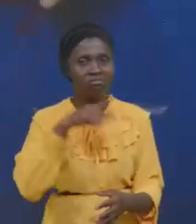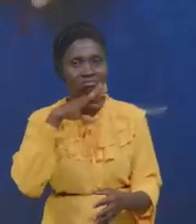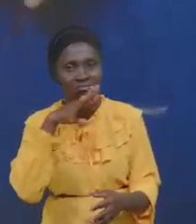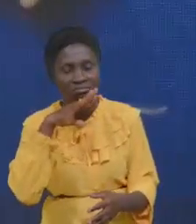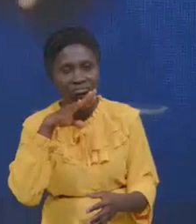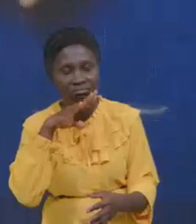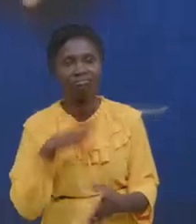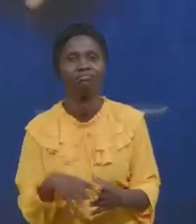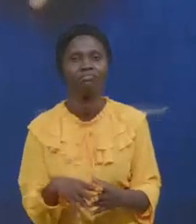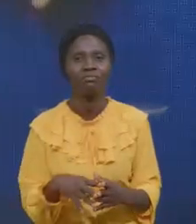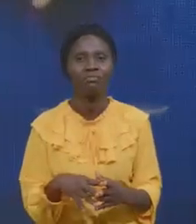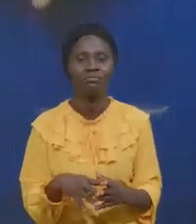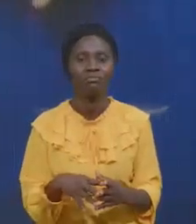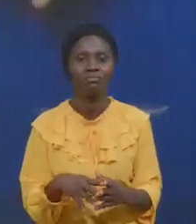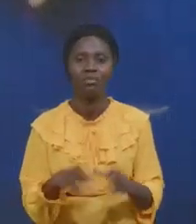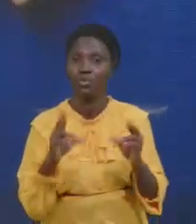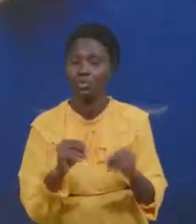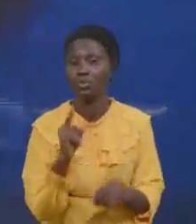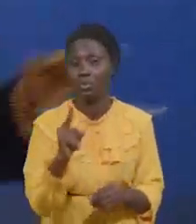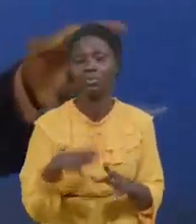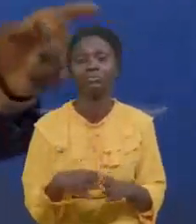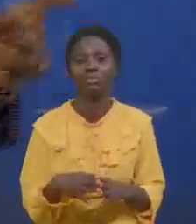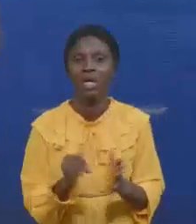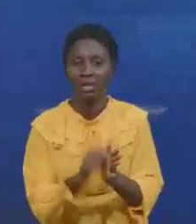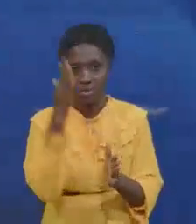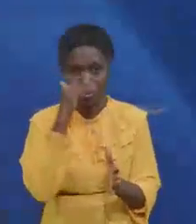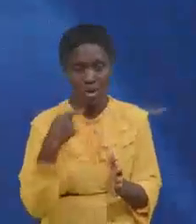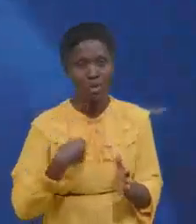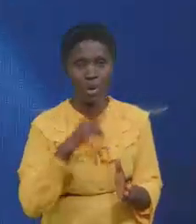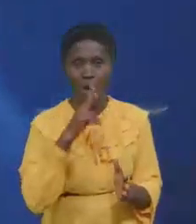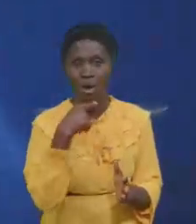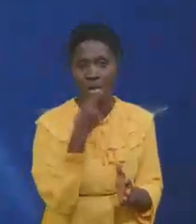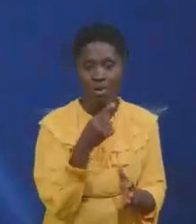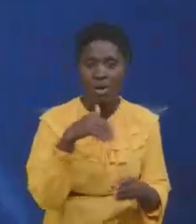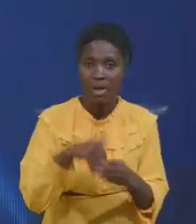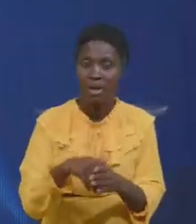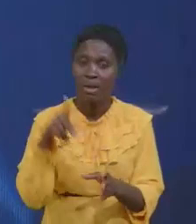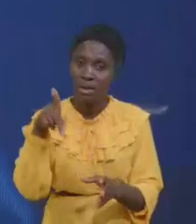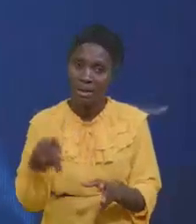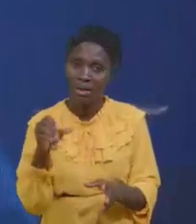source? No one. That's why we're told in Psalm